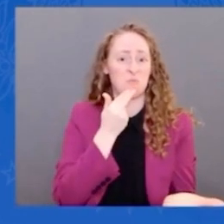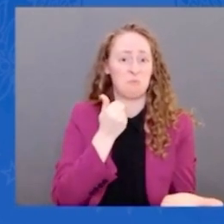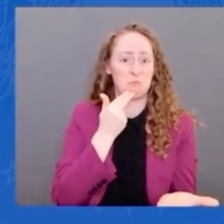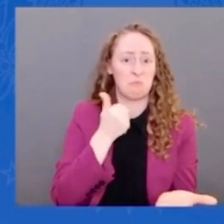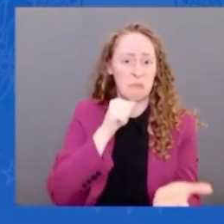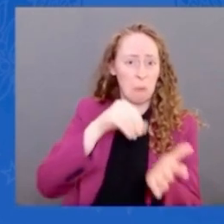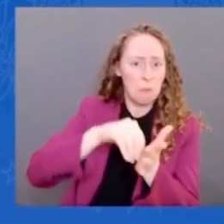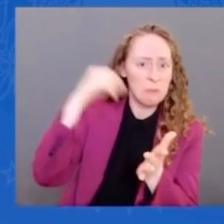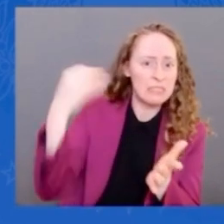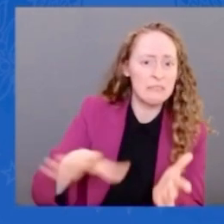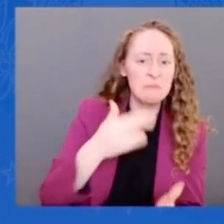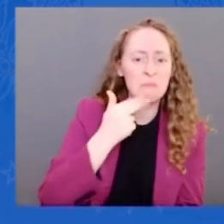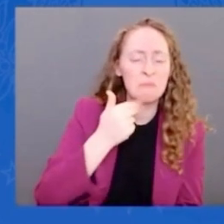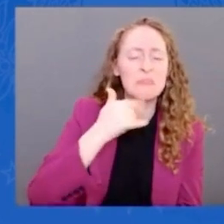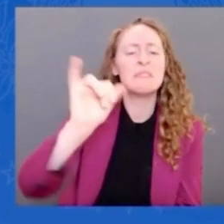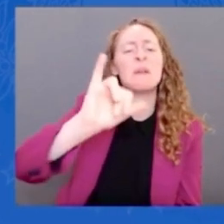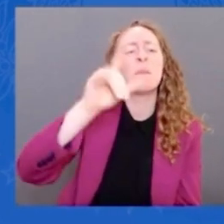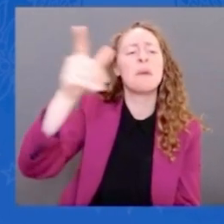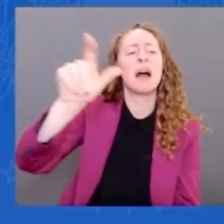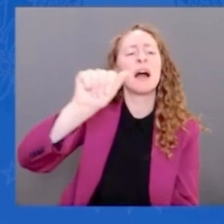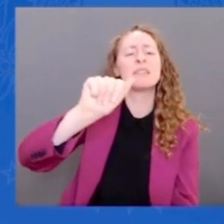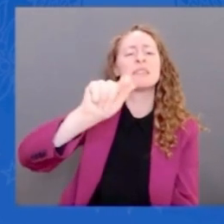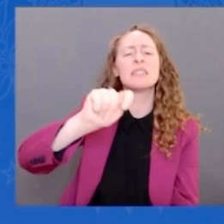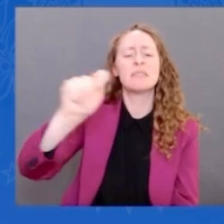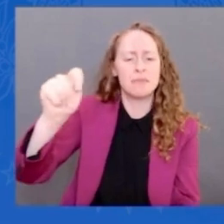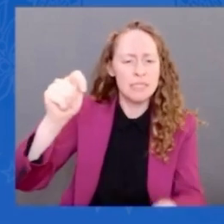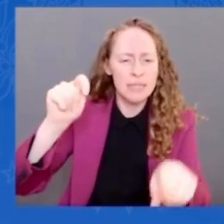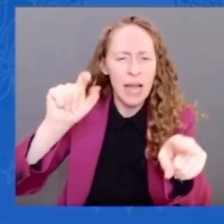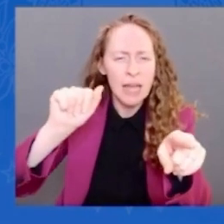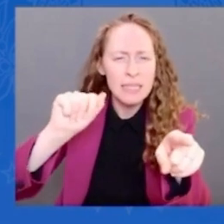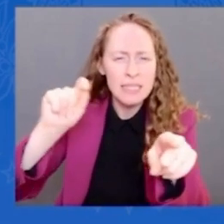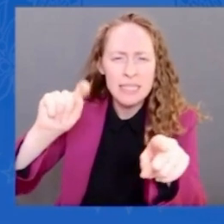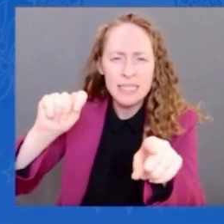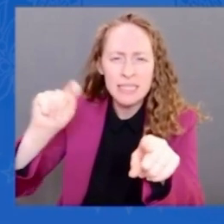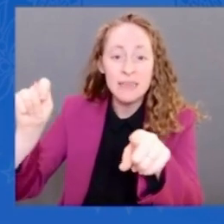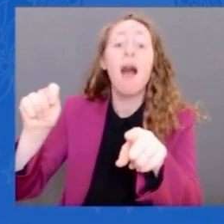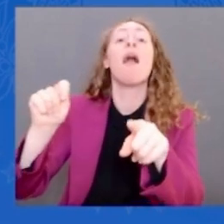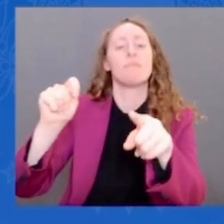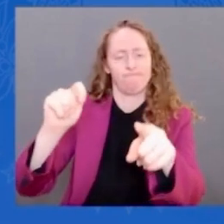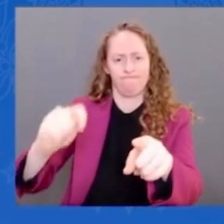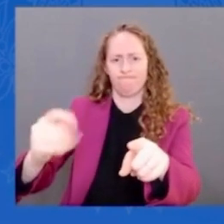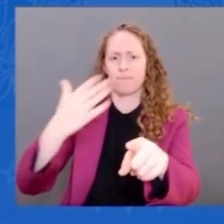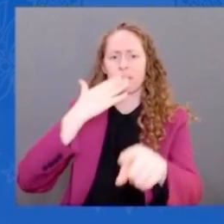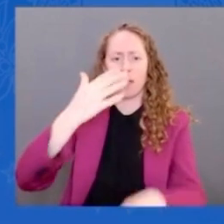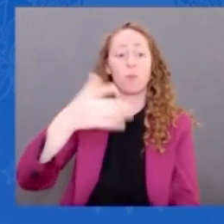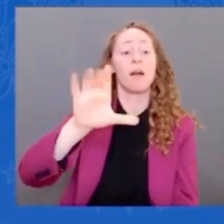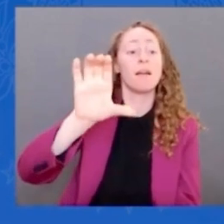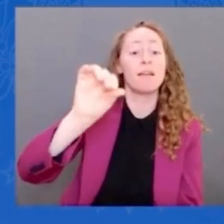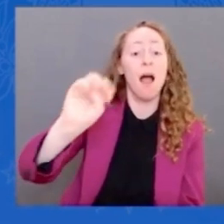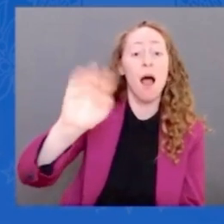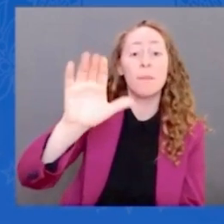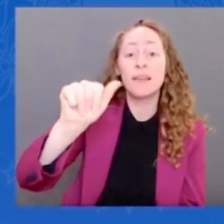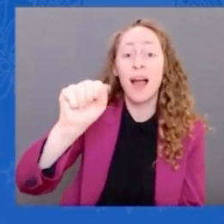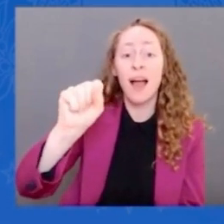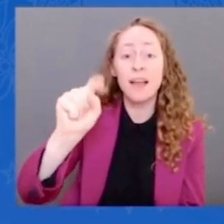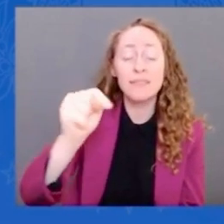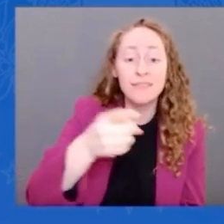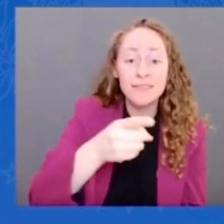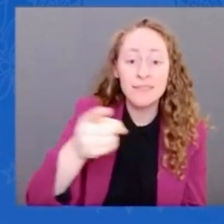here? Thank you, man. AT&T, Comcast, where are you? Stand up, man. Let them see